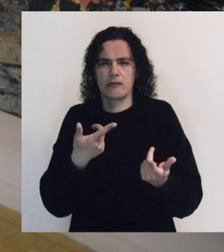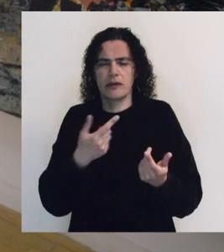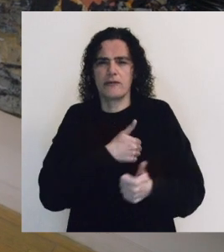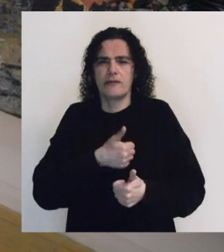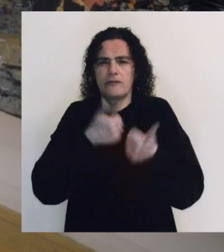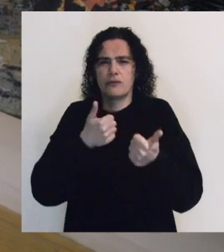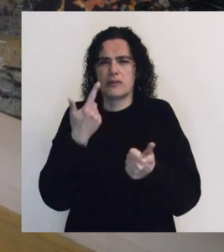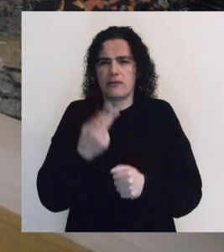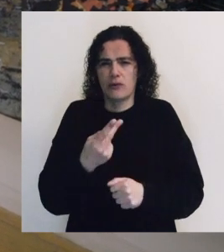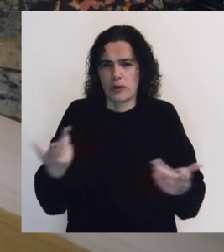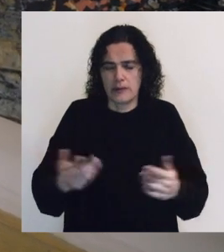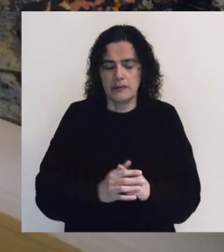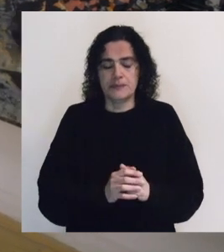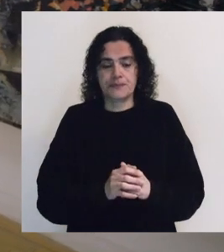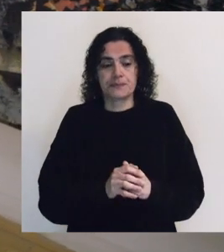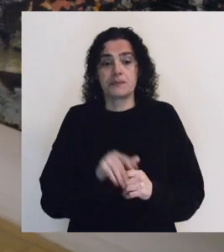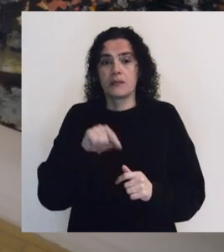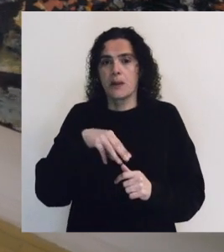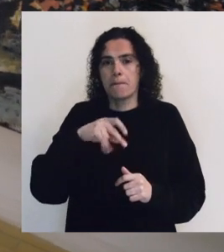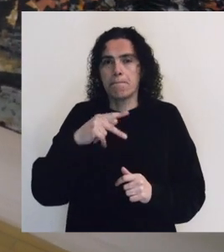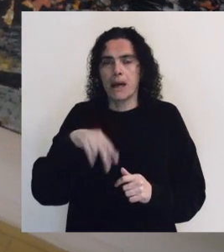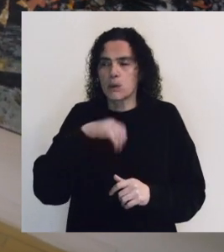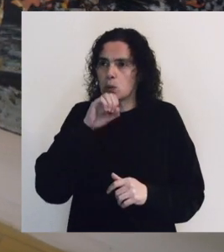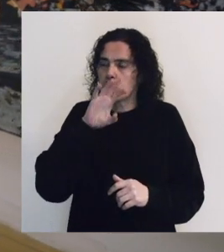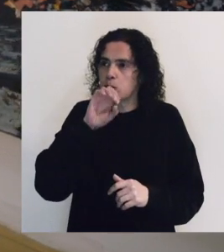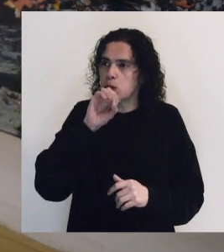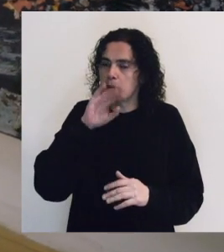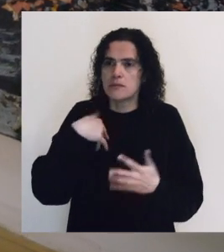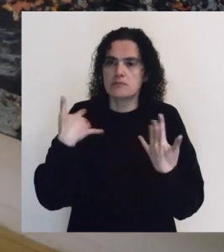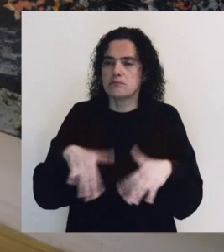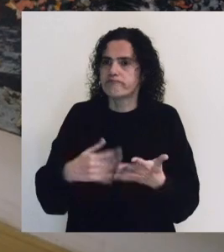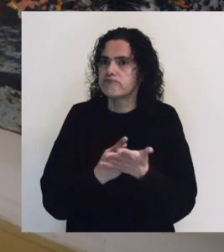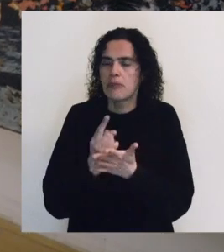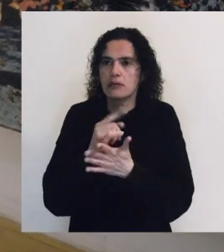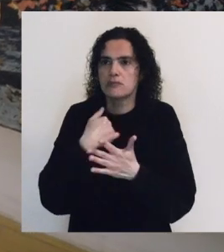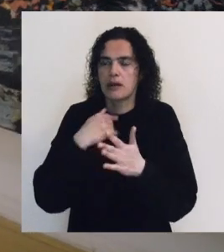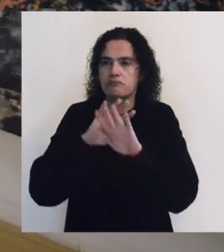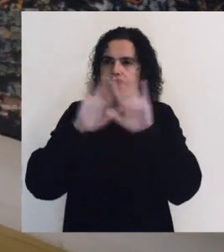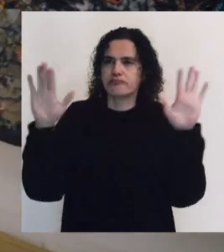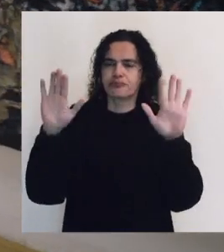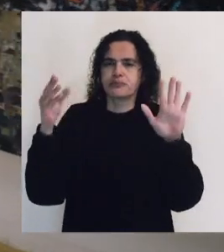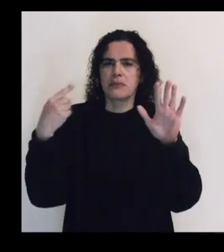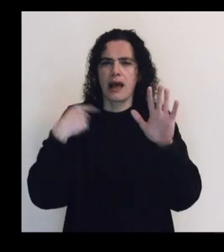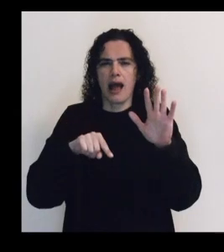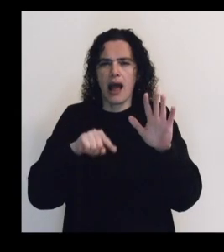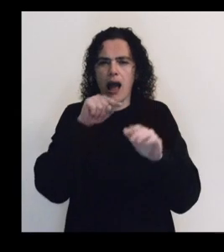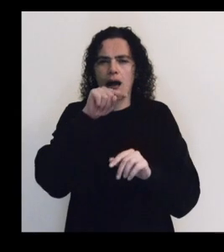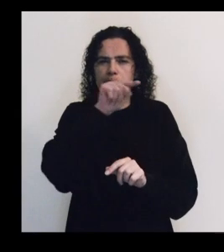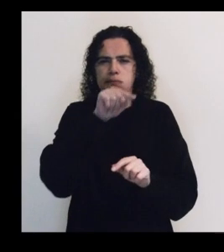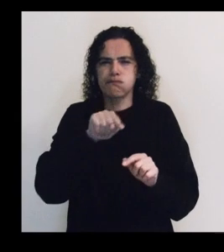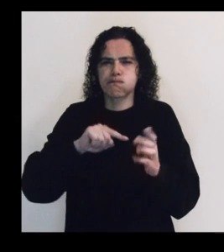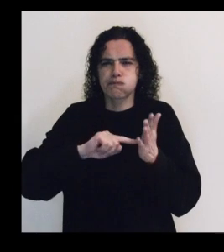of urban violence. And Mark got fascinated by these maps that were covered with